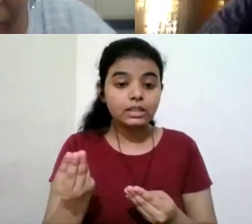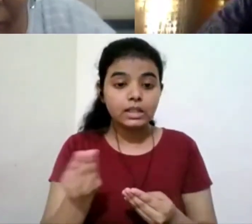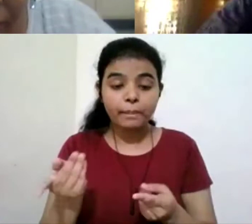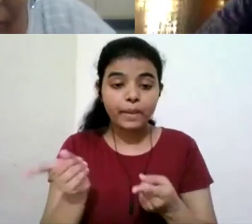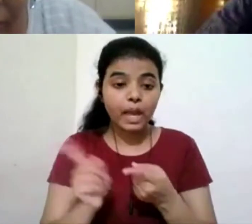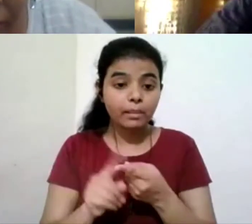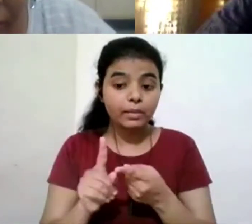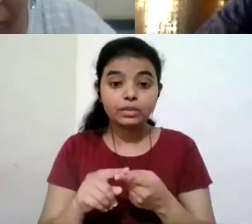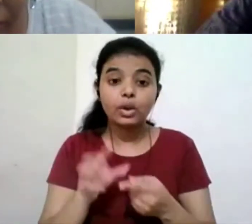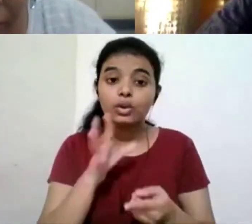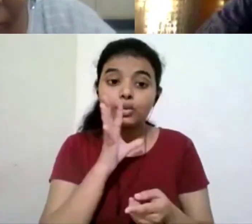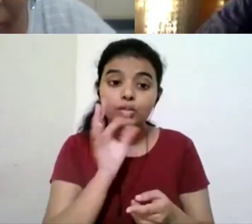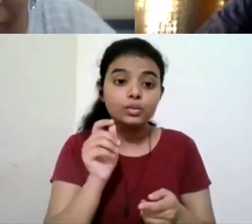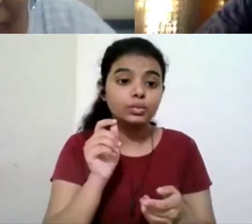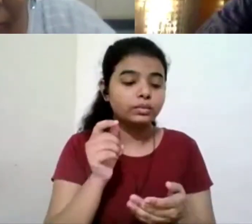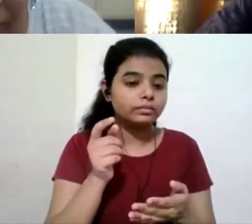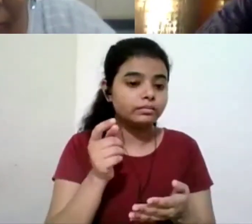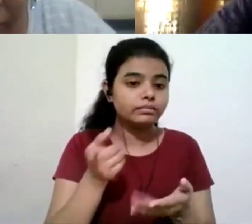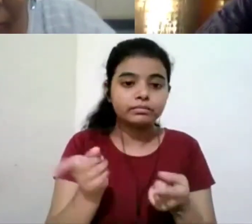constraint?